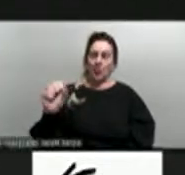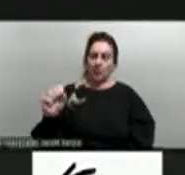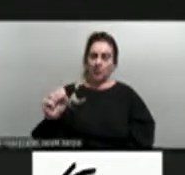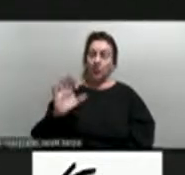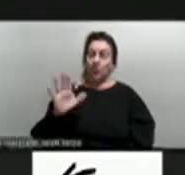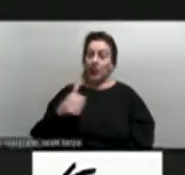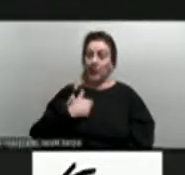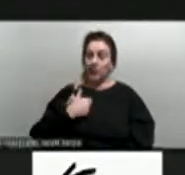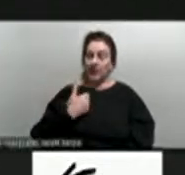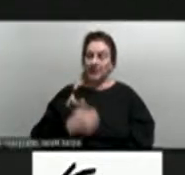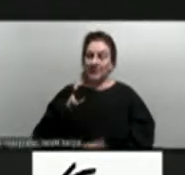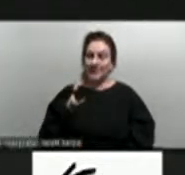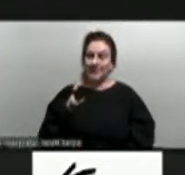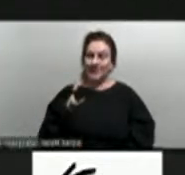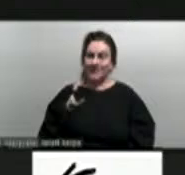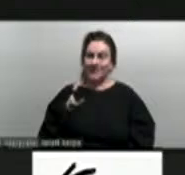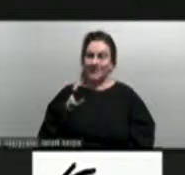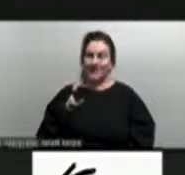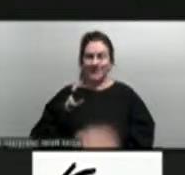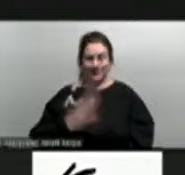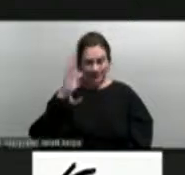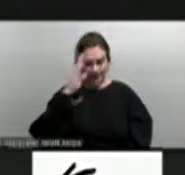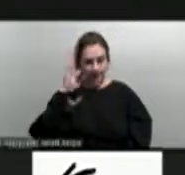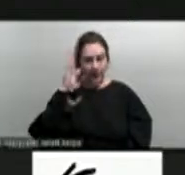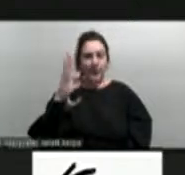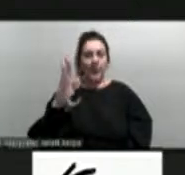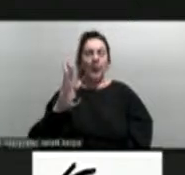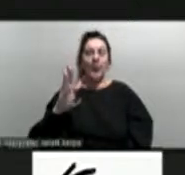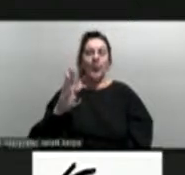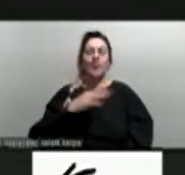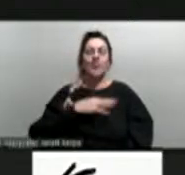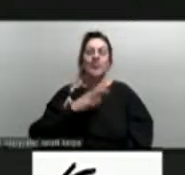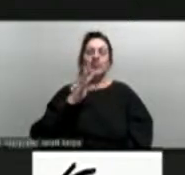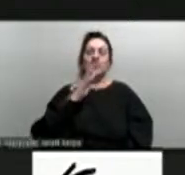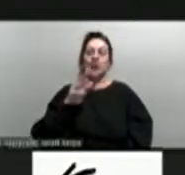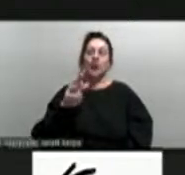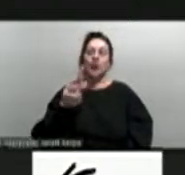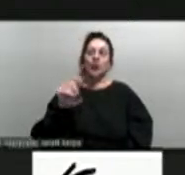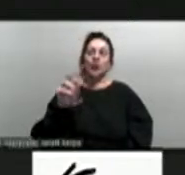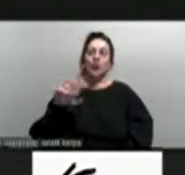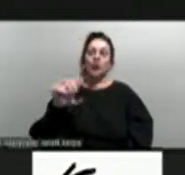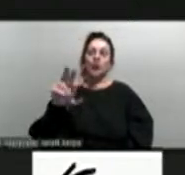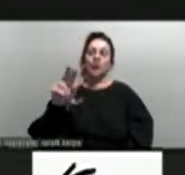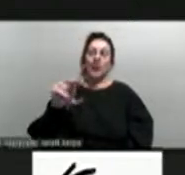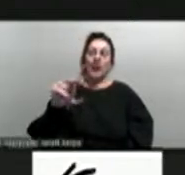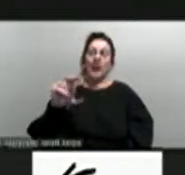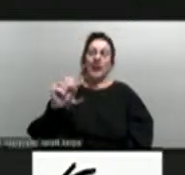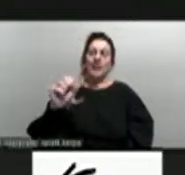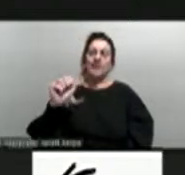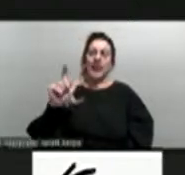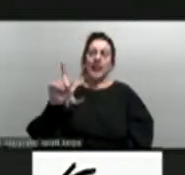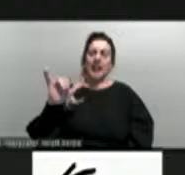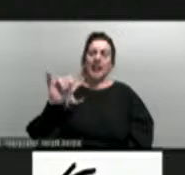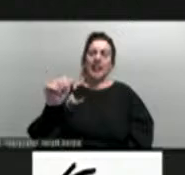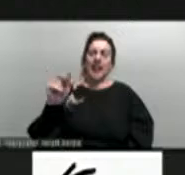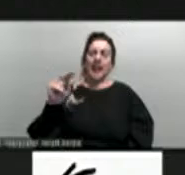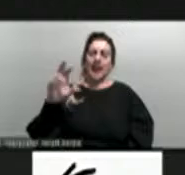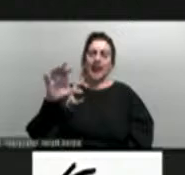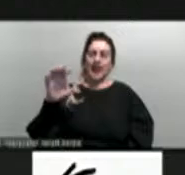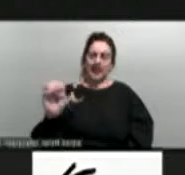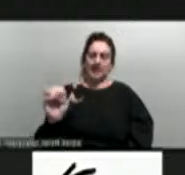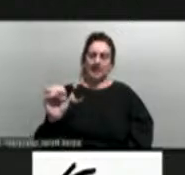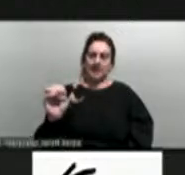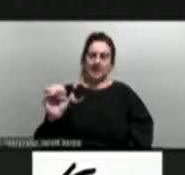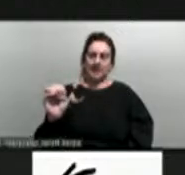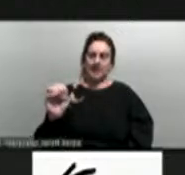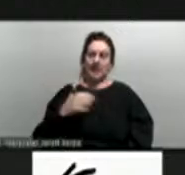record. Hello, my name is Derek Holmes. I'm speaking on behalf of Transit Alliance Miami at 169 East Flagler Street. I'm